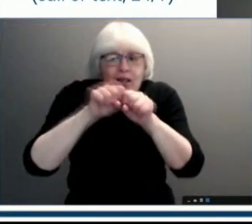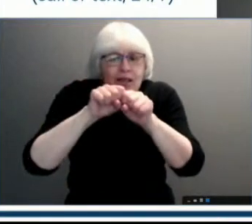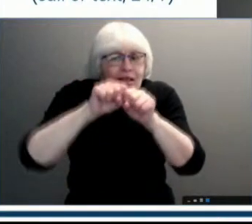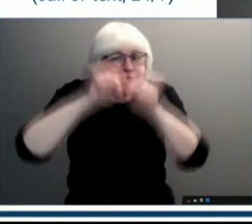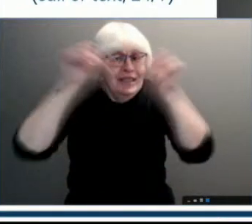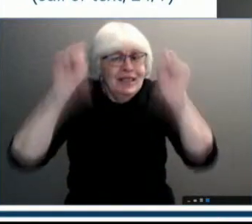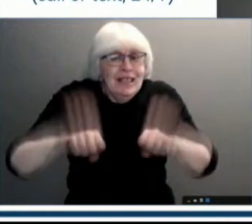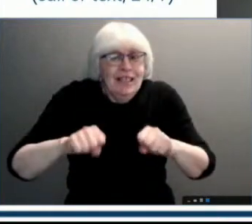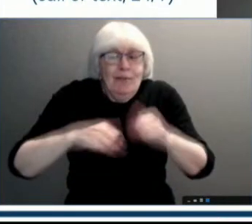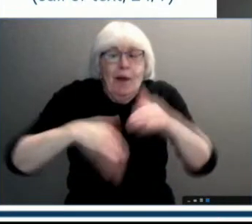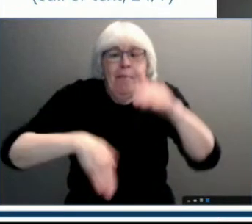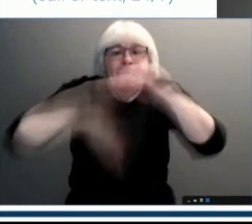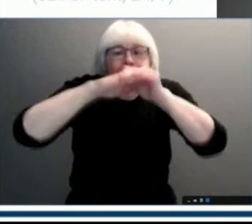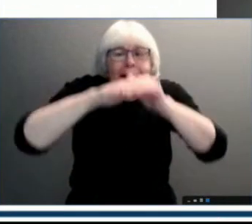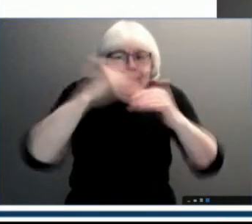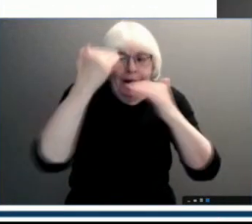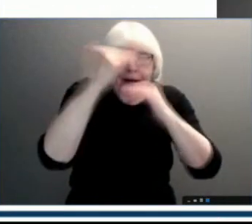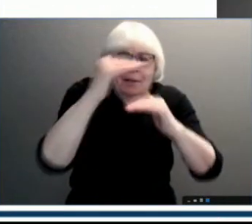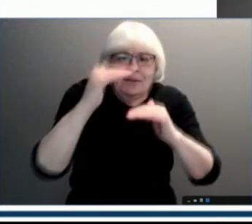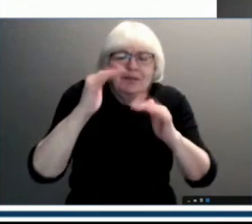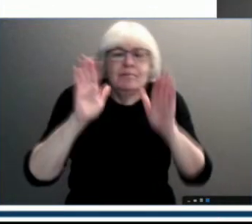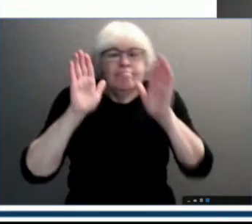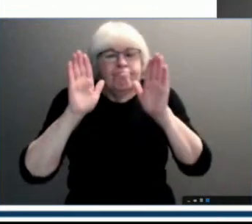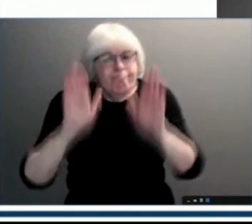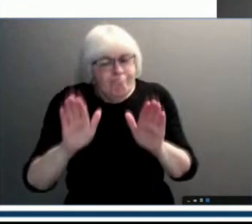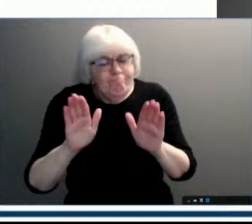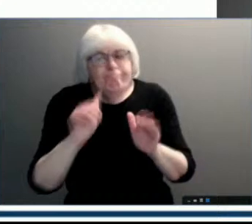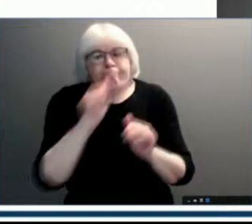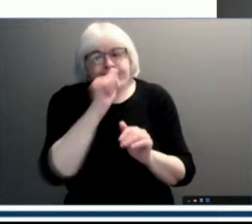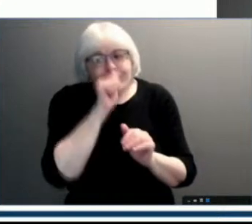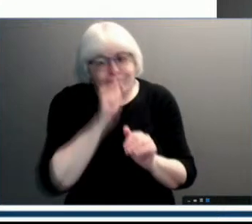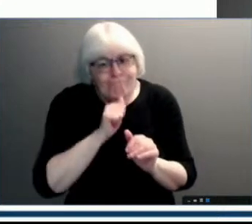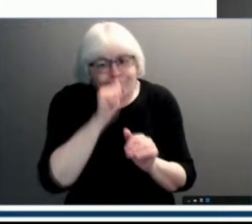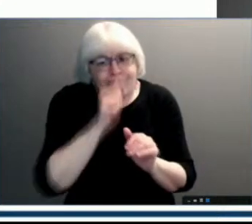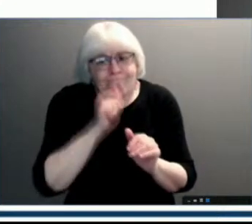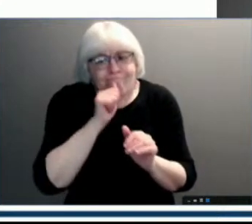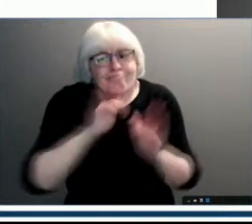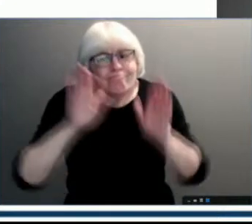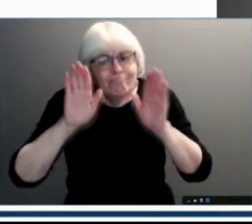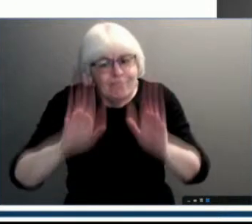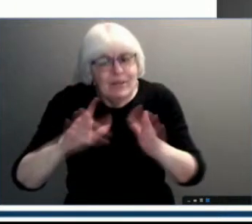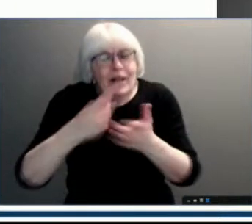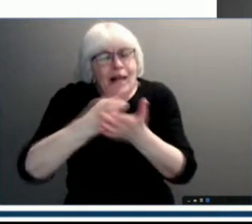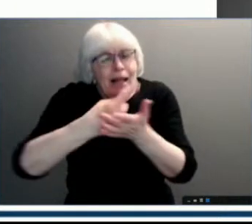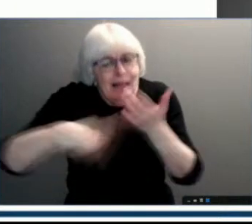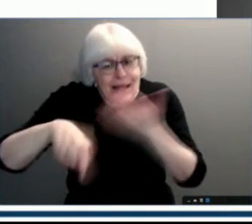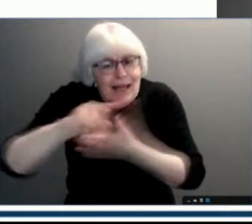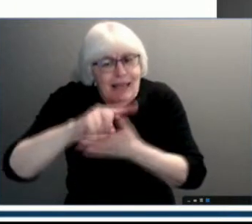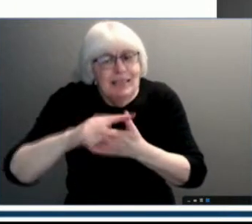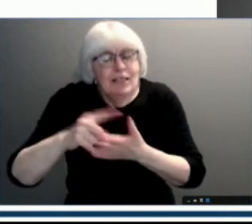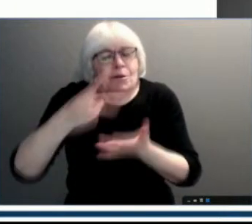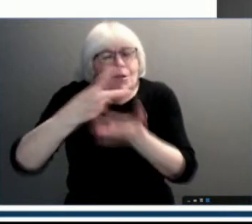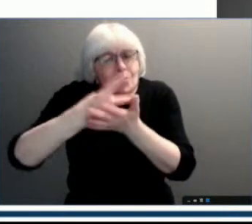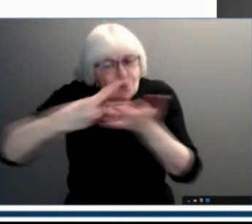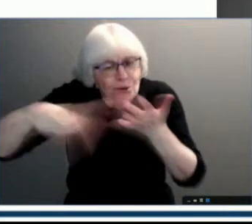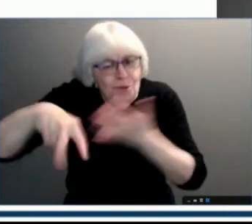You will get. We're opening up a large number early next week, and we'll open up even more. So if you aren't able to get in right away,